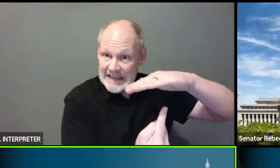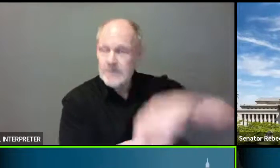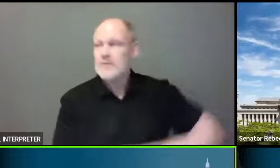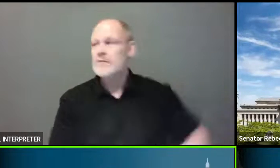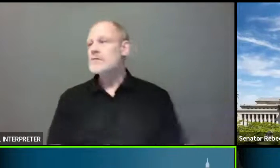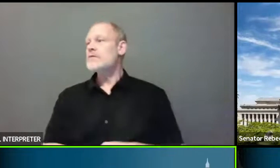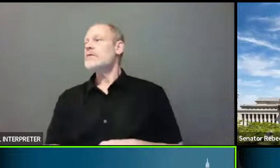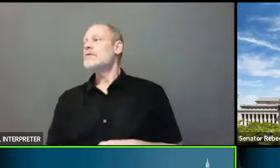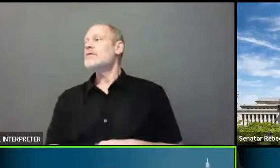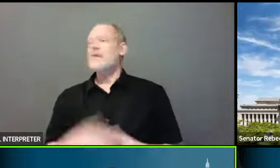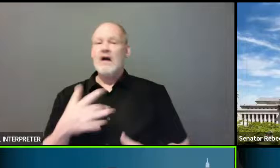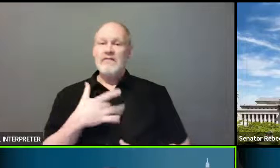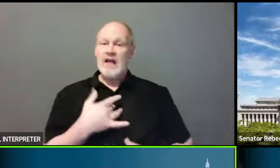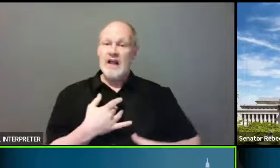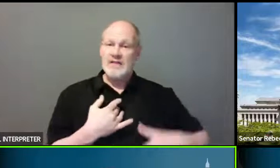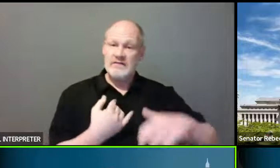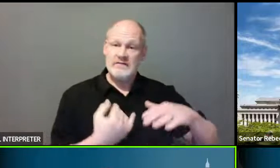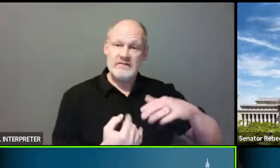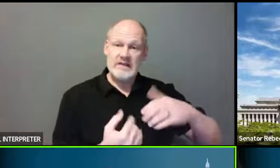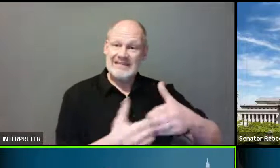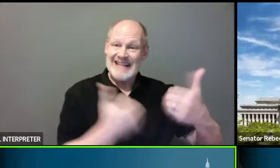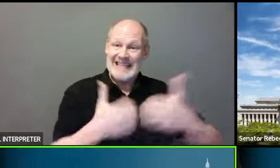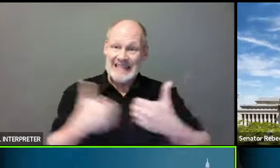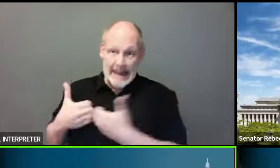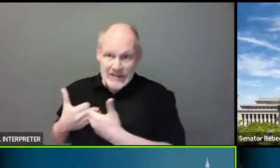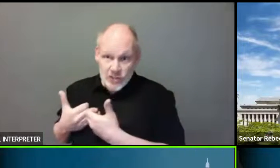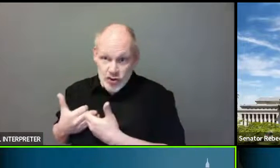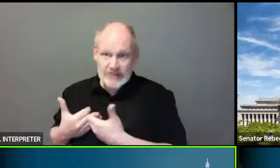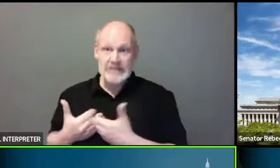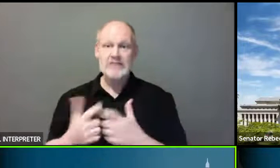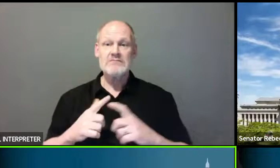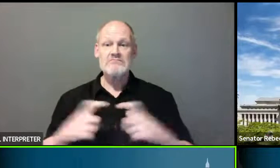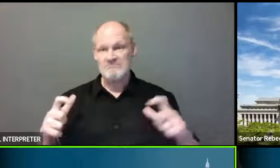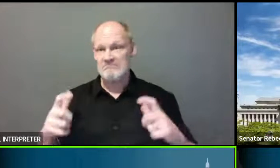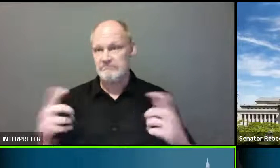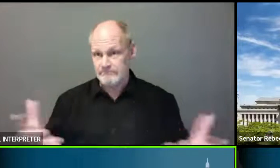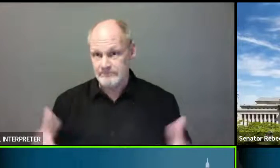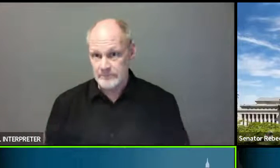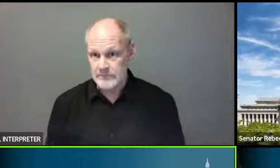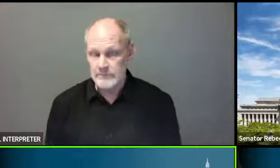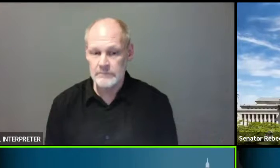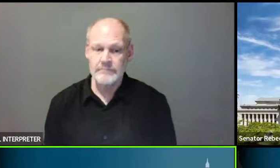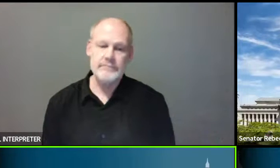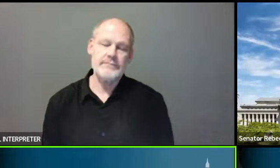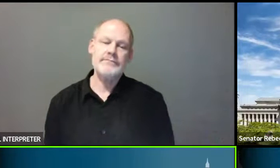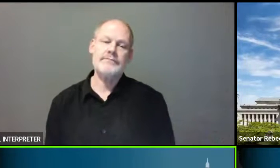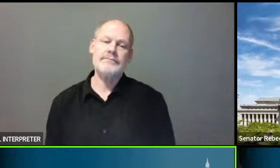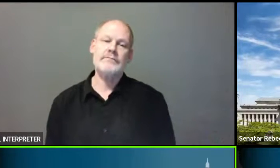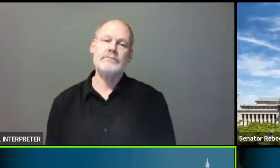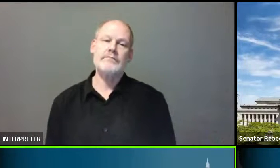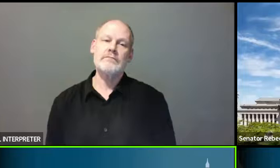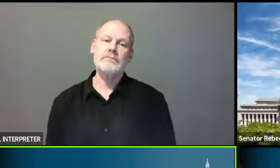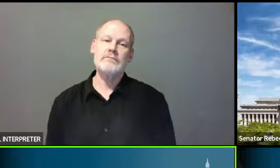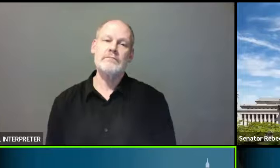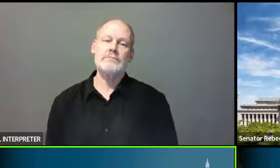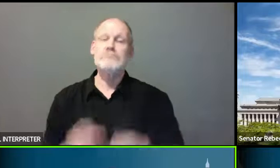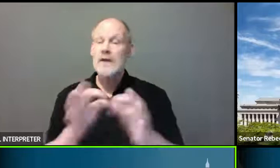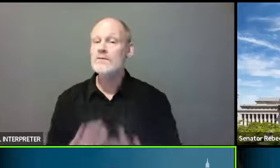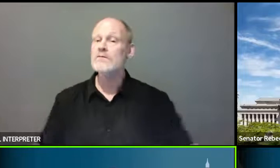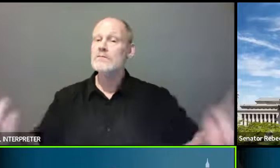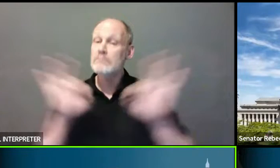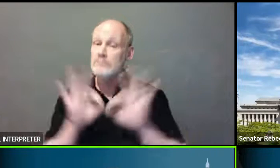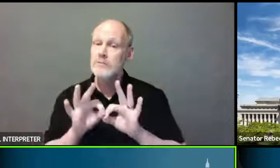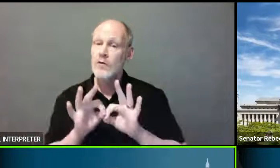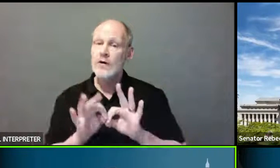isolation protocols. So we've had to try and increase the number of staff that